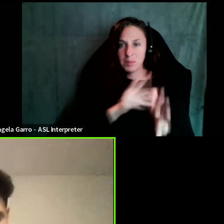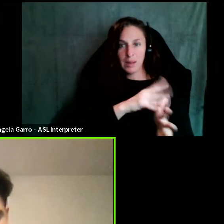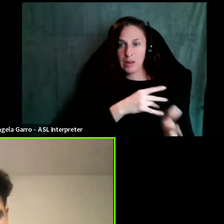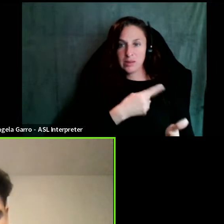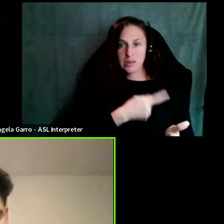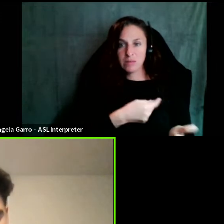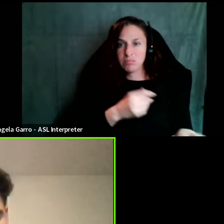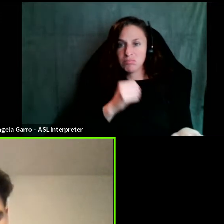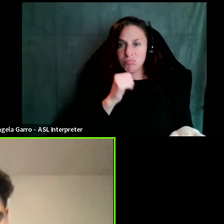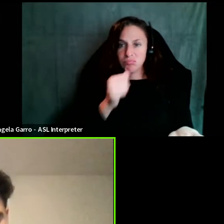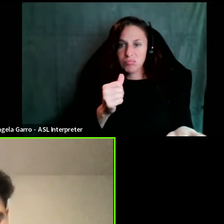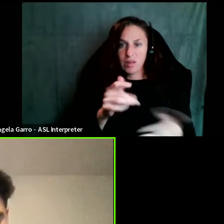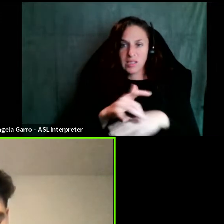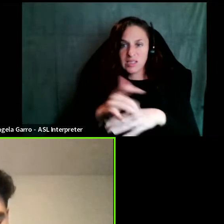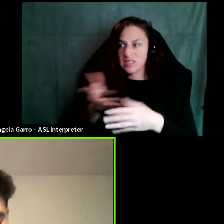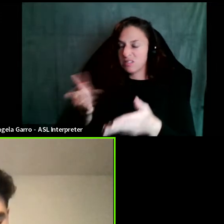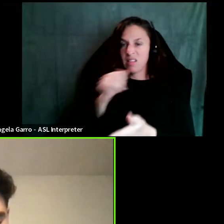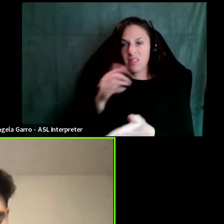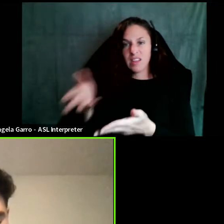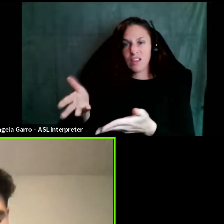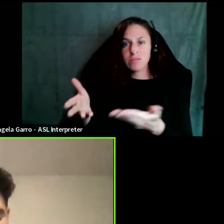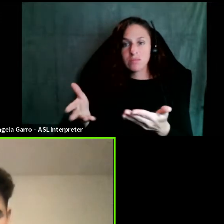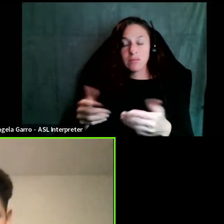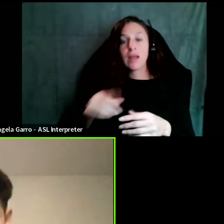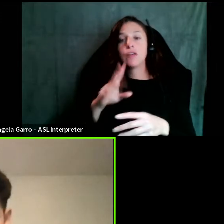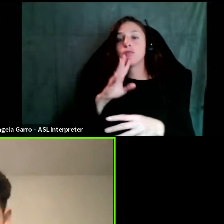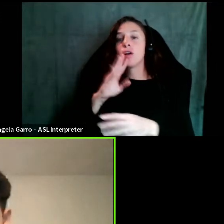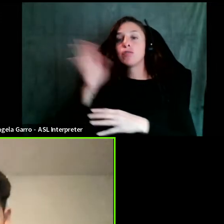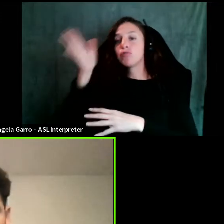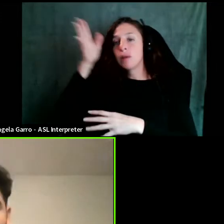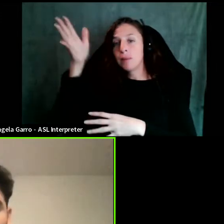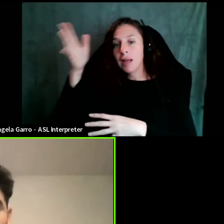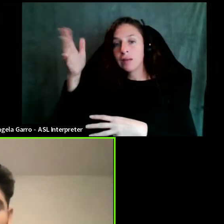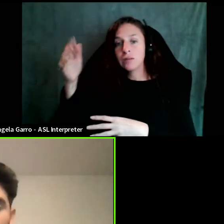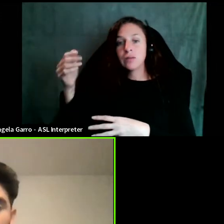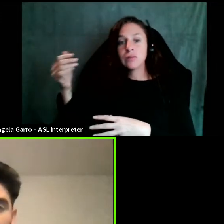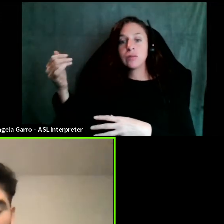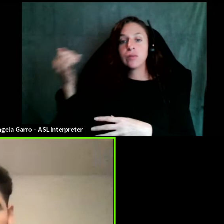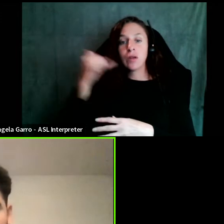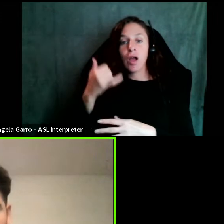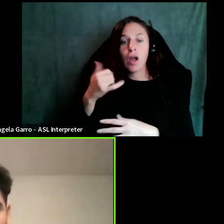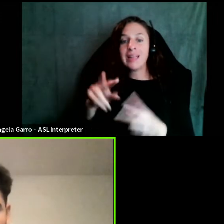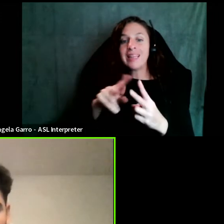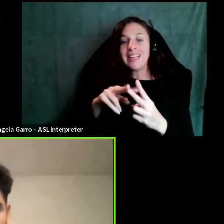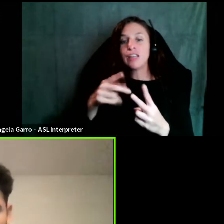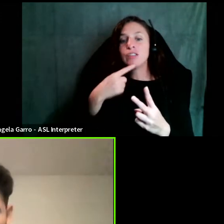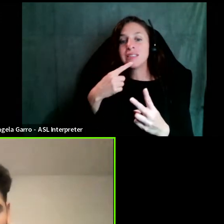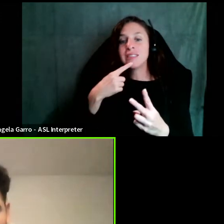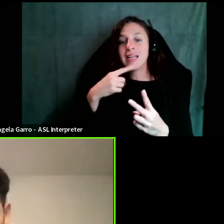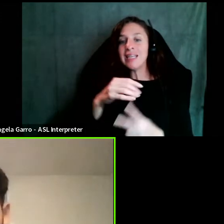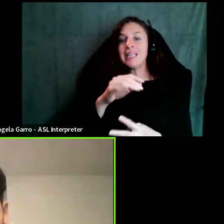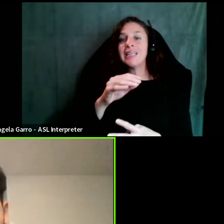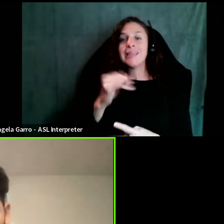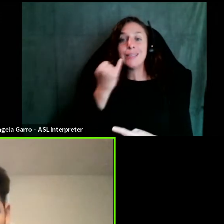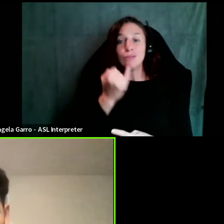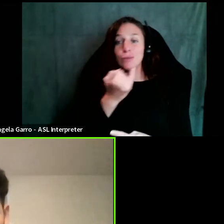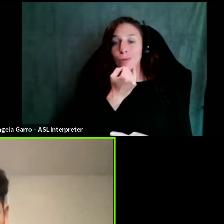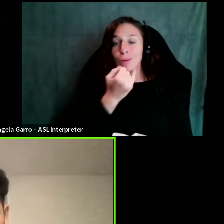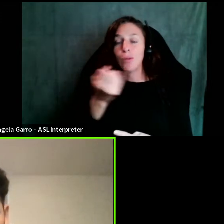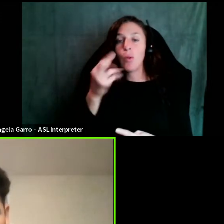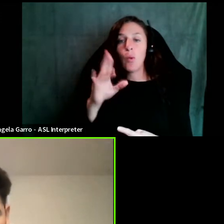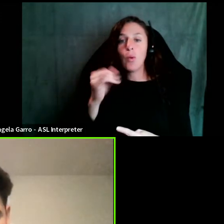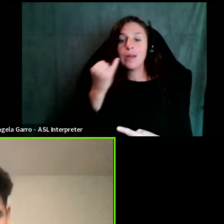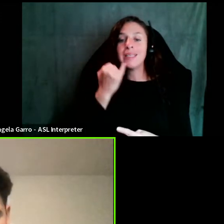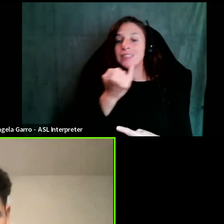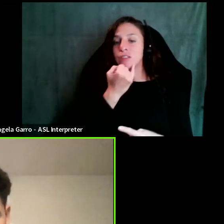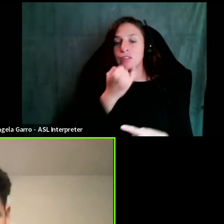my grandparents, and the call that was coming in said either Israel or it said Palestinian territory. So again, Palestine